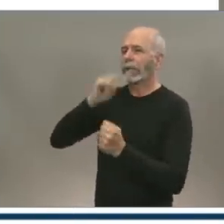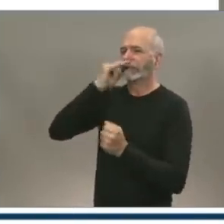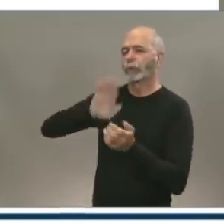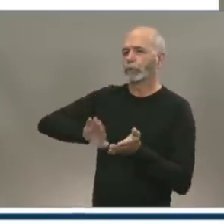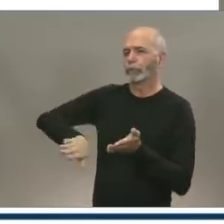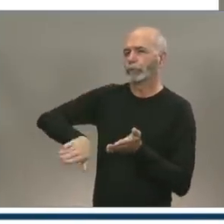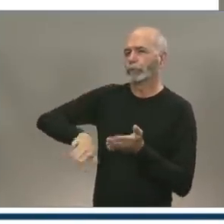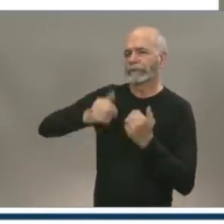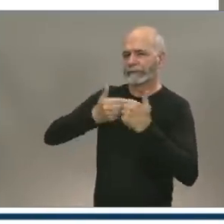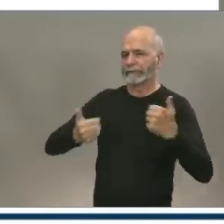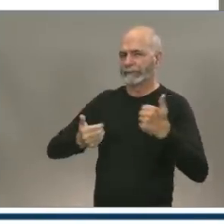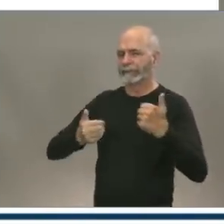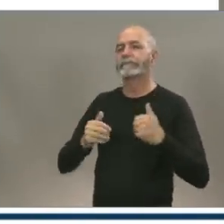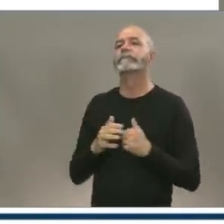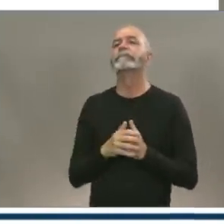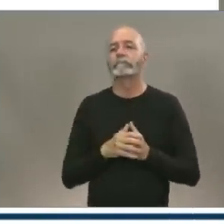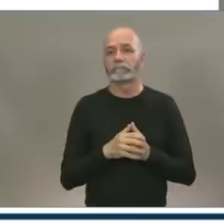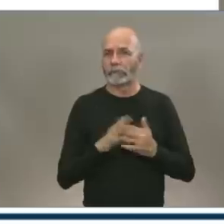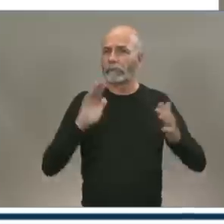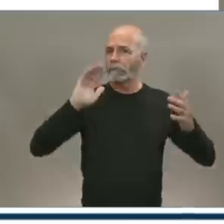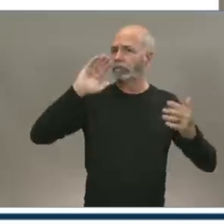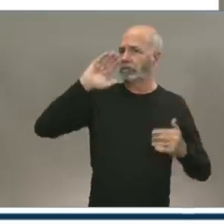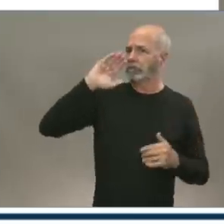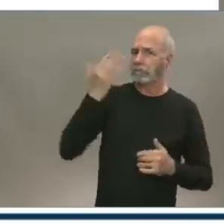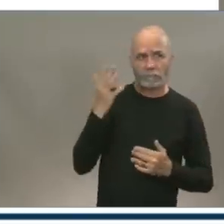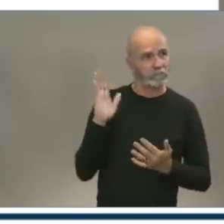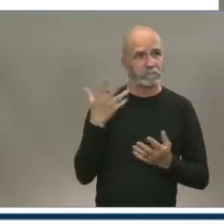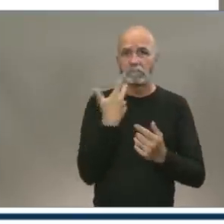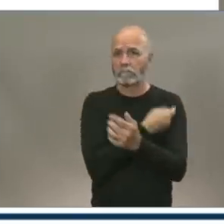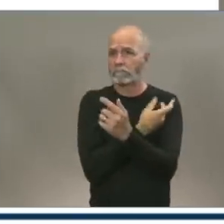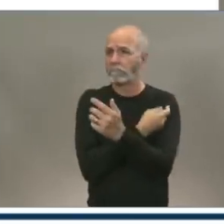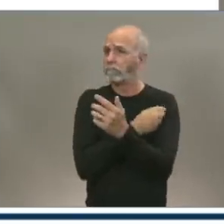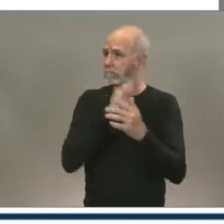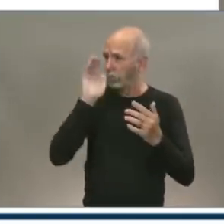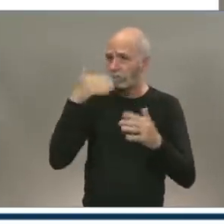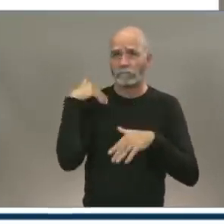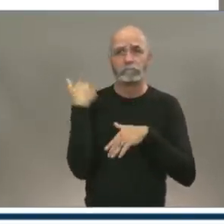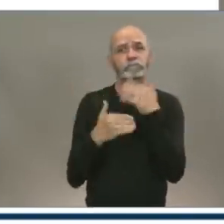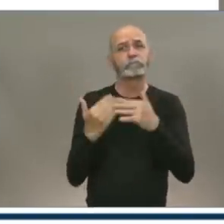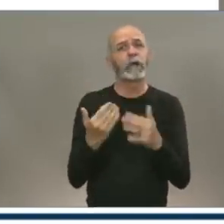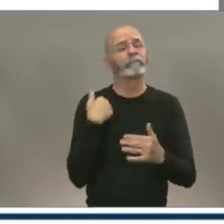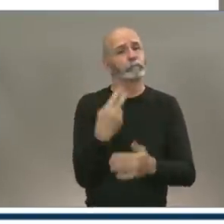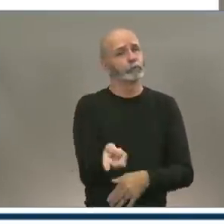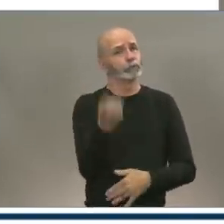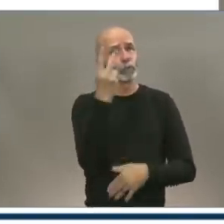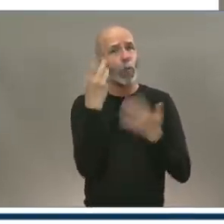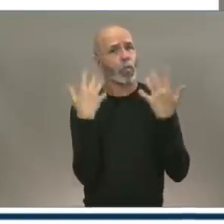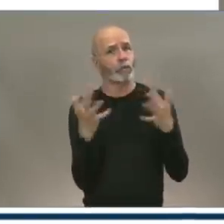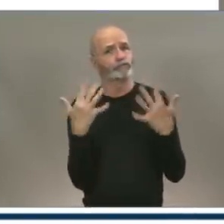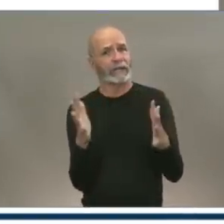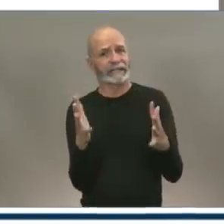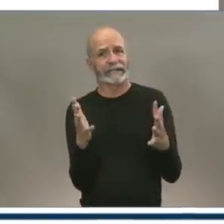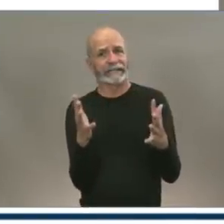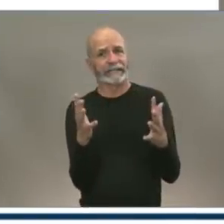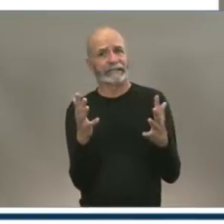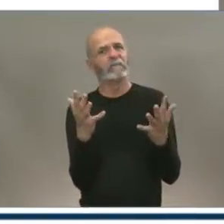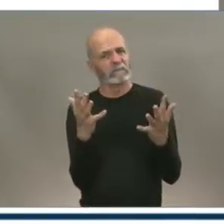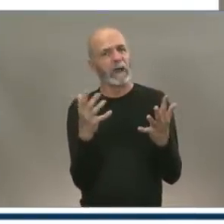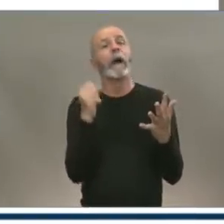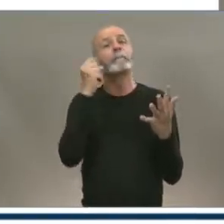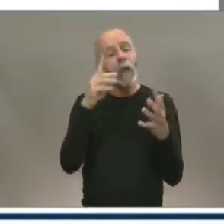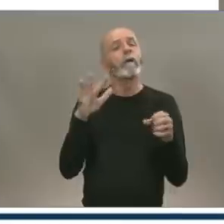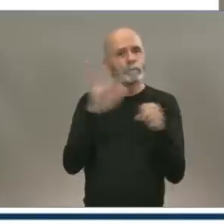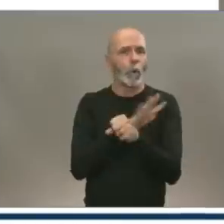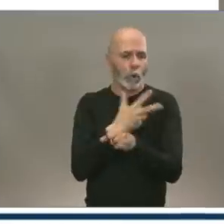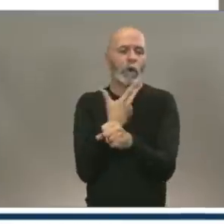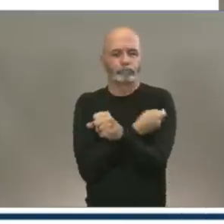Though, so we're at the first time we're at that level. Who had received 2 doses of vaccine, are considered fully vaccinated, and